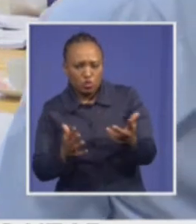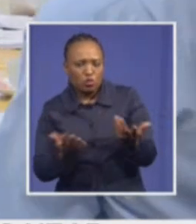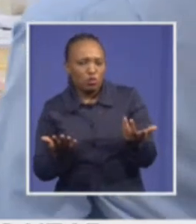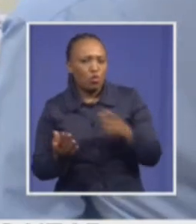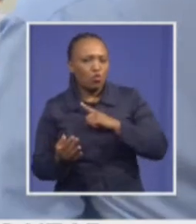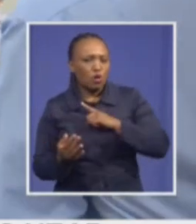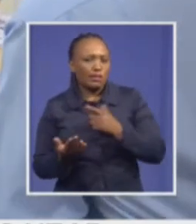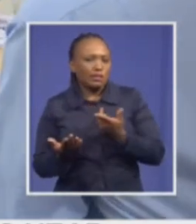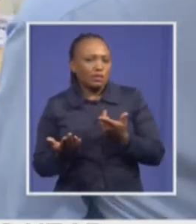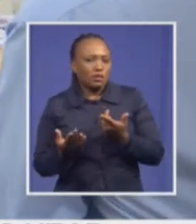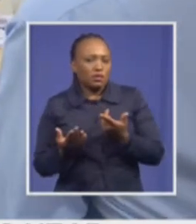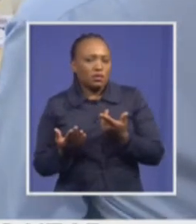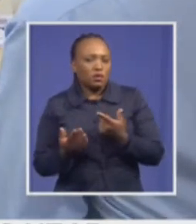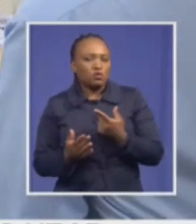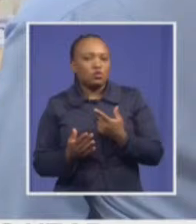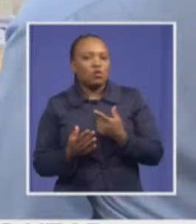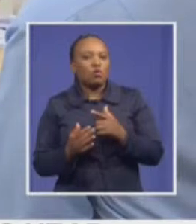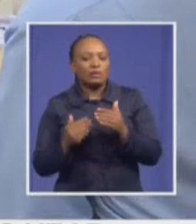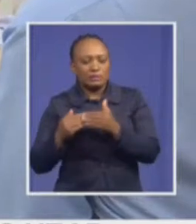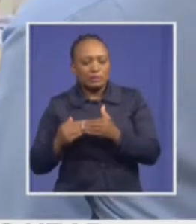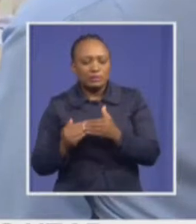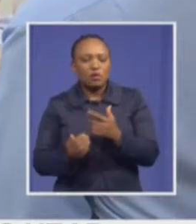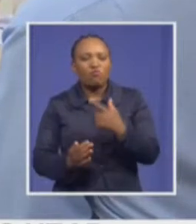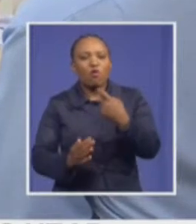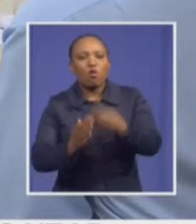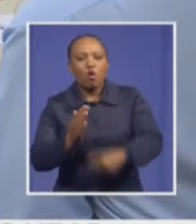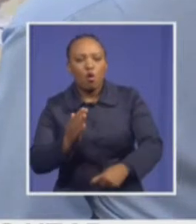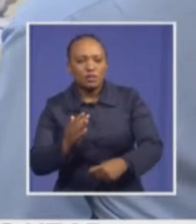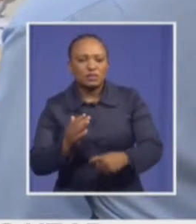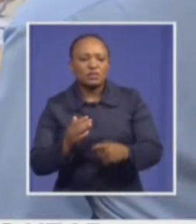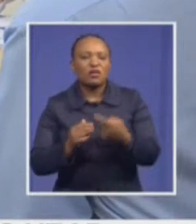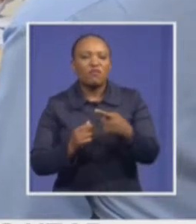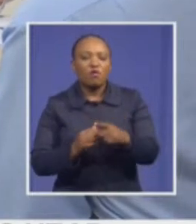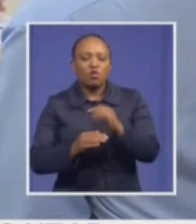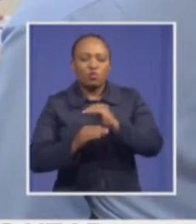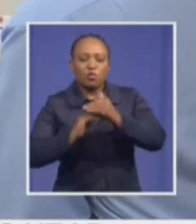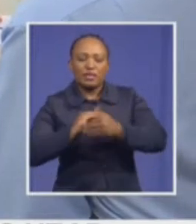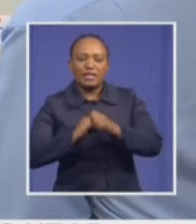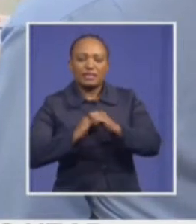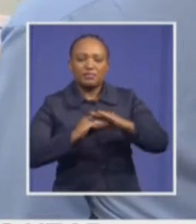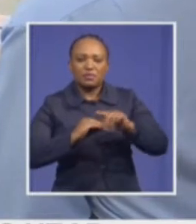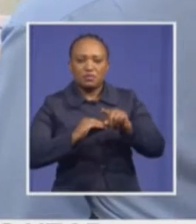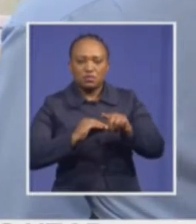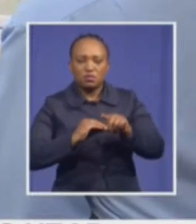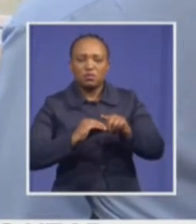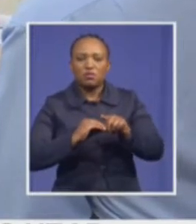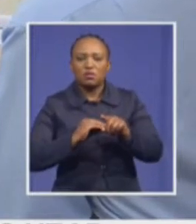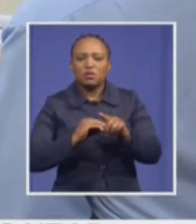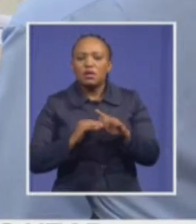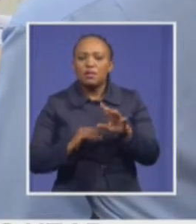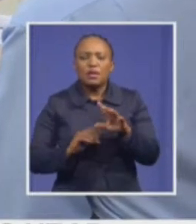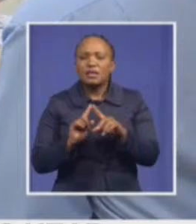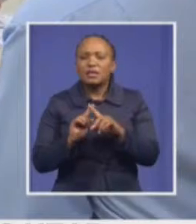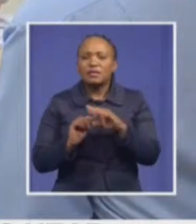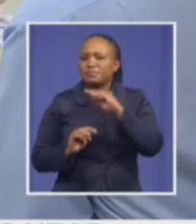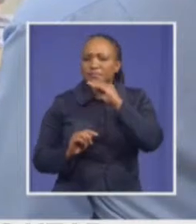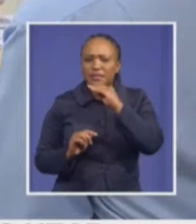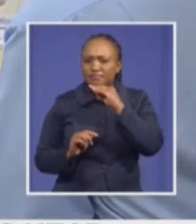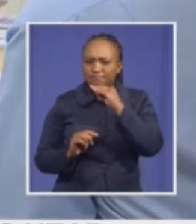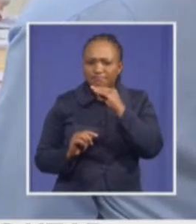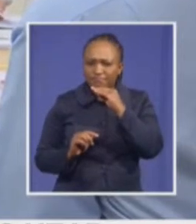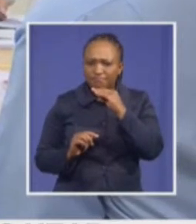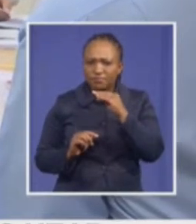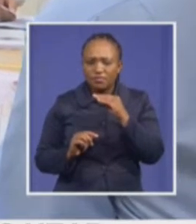of SABC extricating itself, but it doesn't mean we can't do further